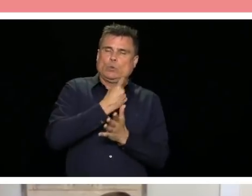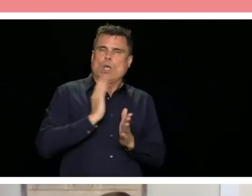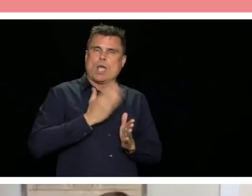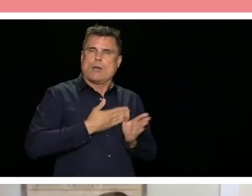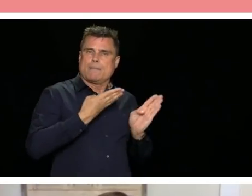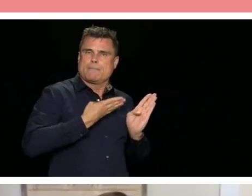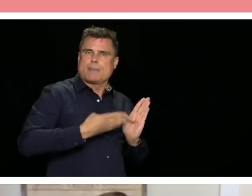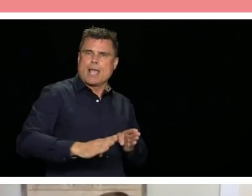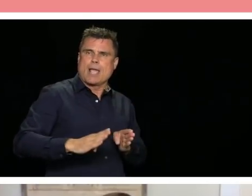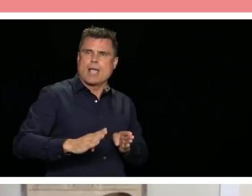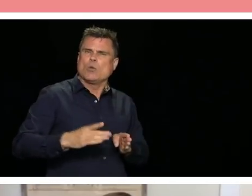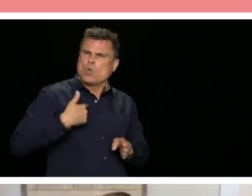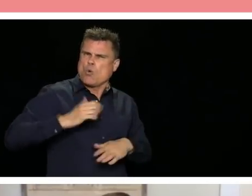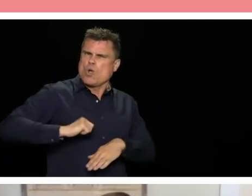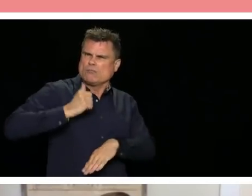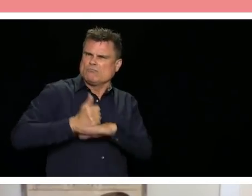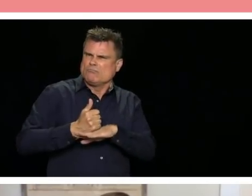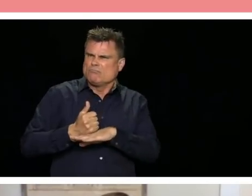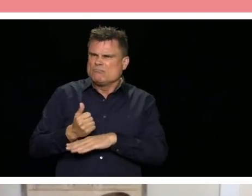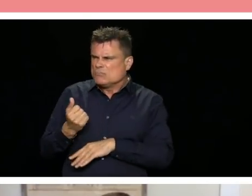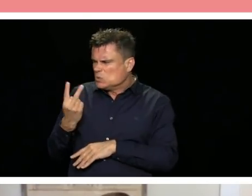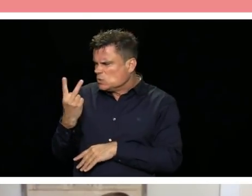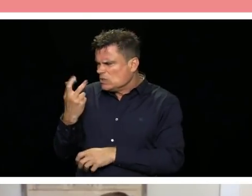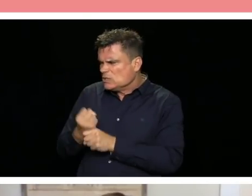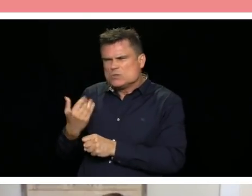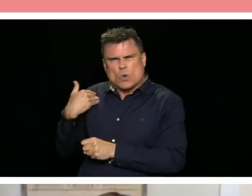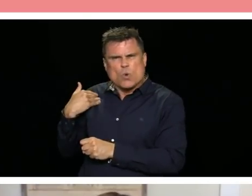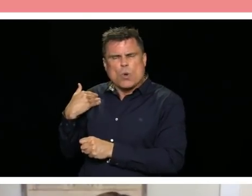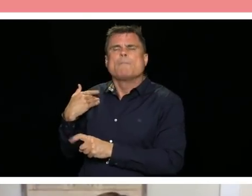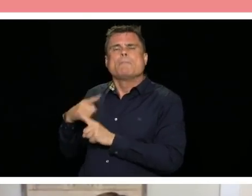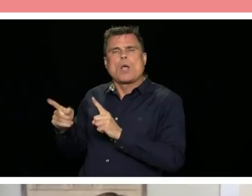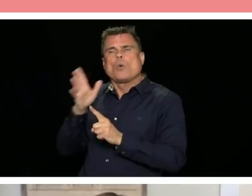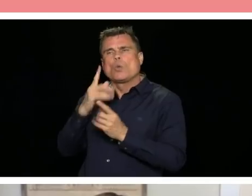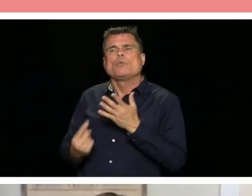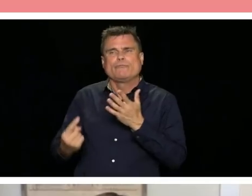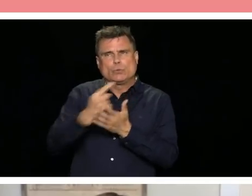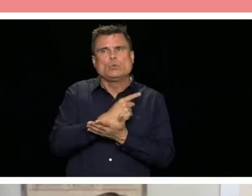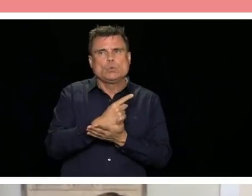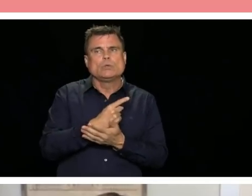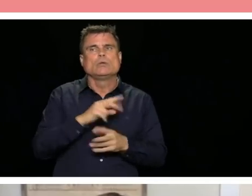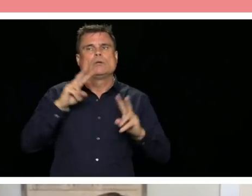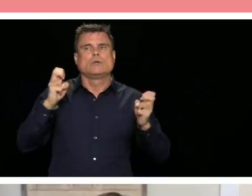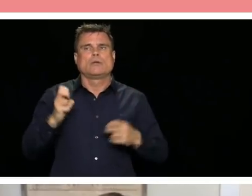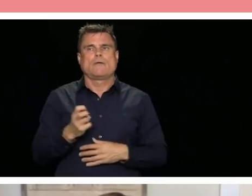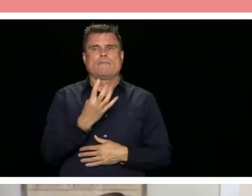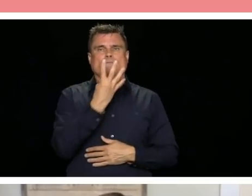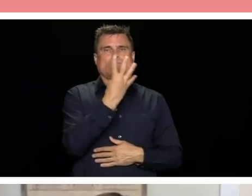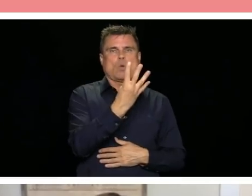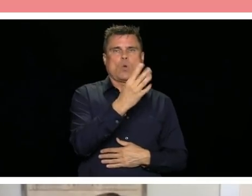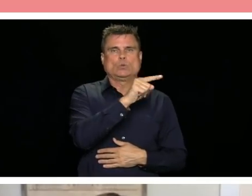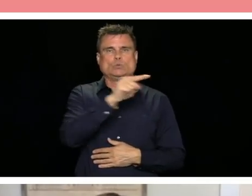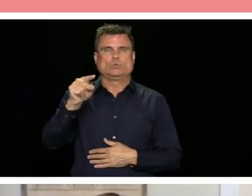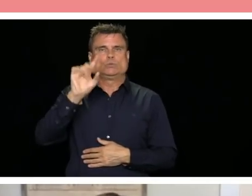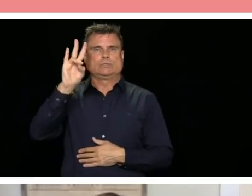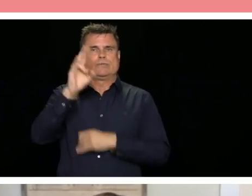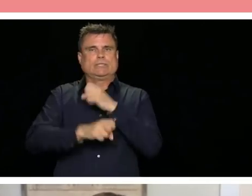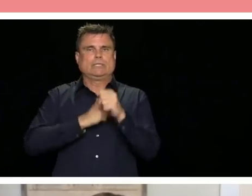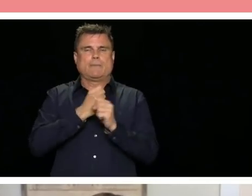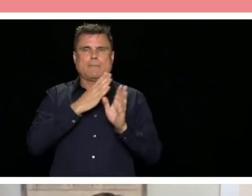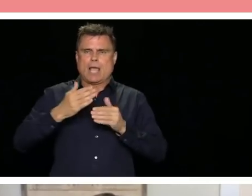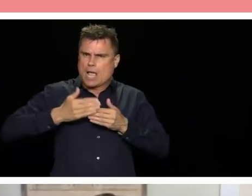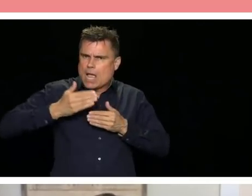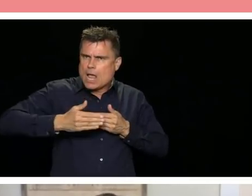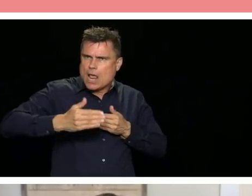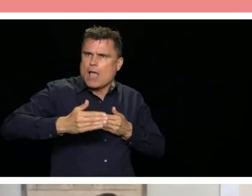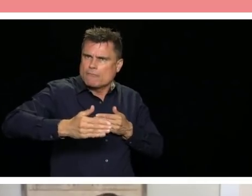need to review that again because of the pandemic and showed us the challenges that the sector is facing. So we will be looking at how do we further